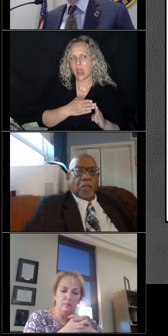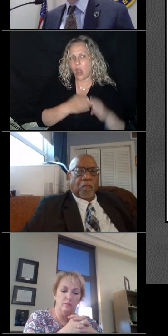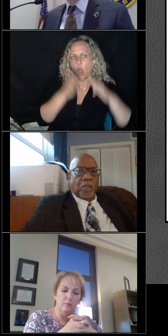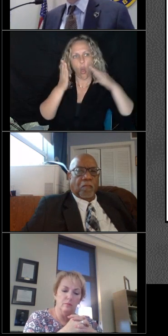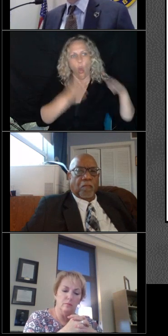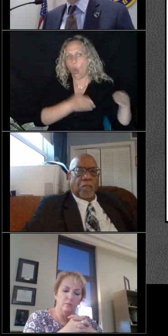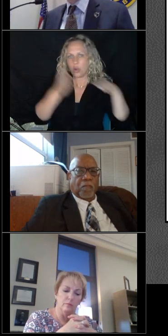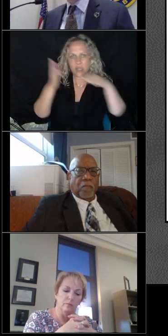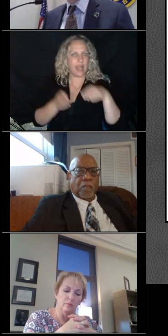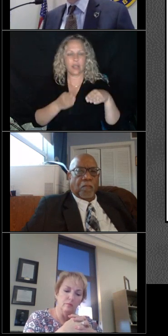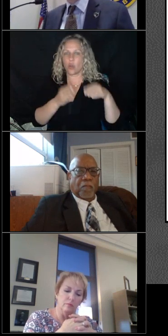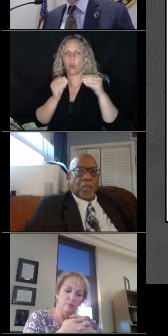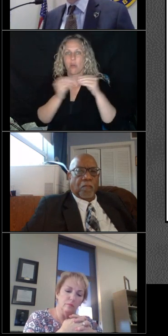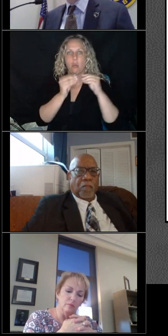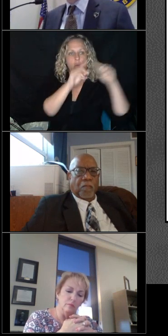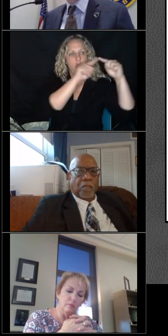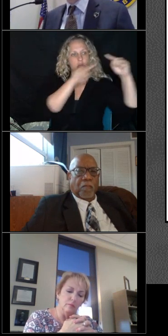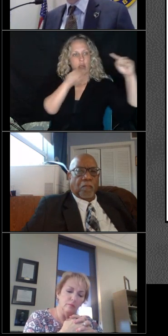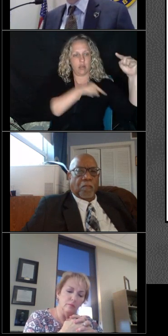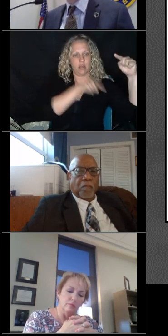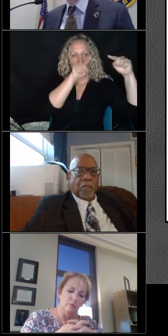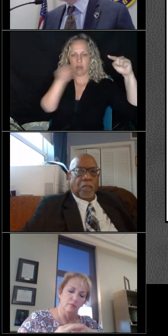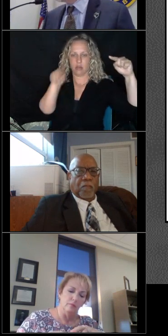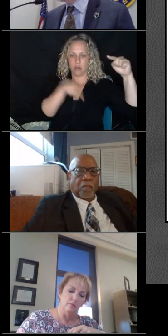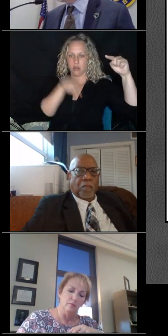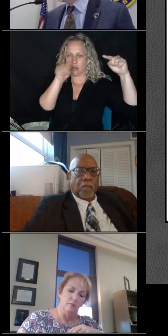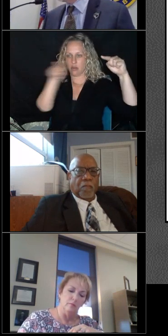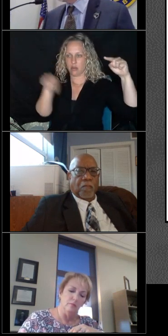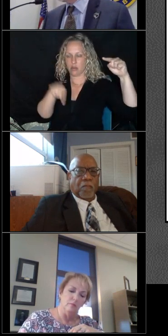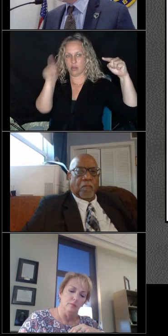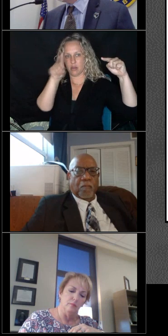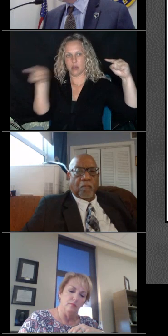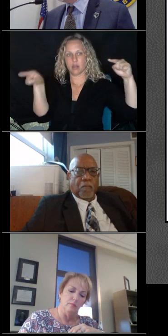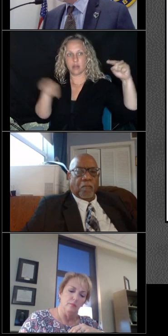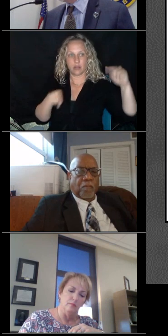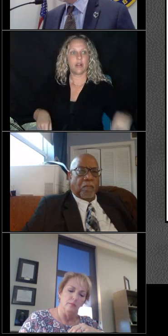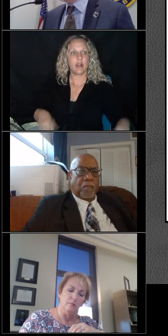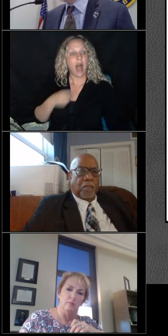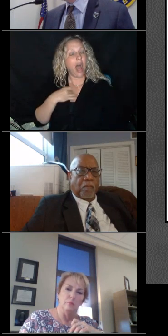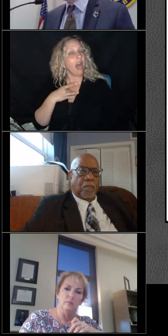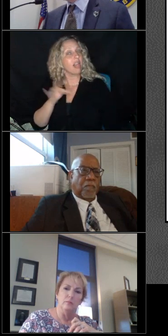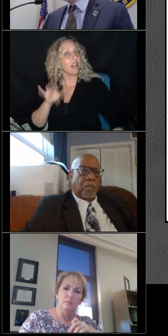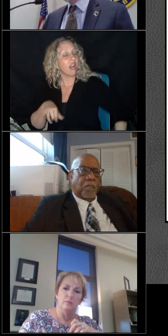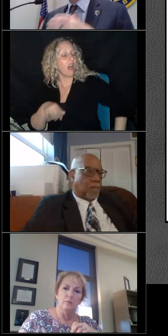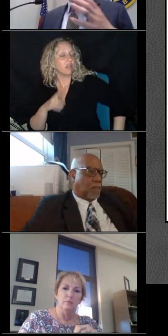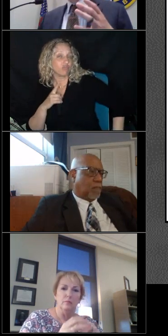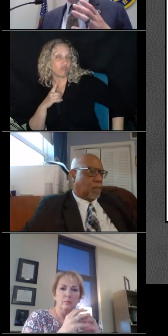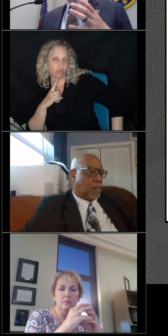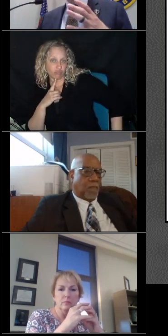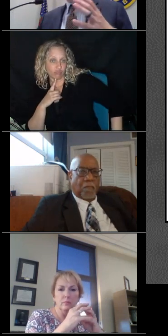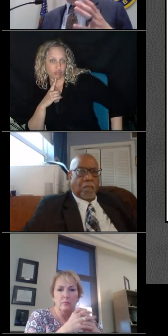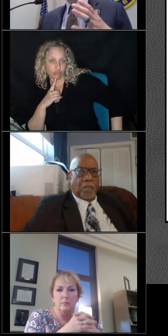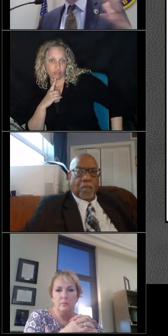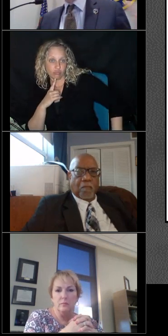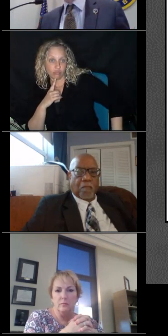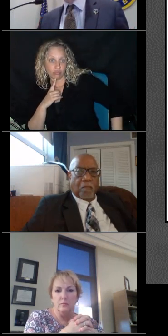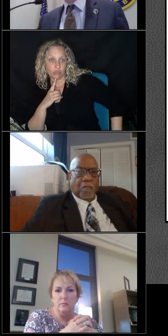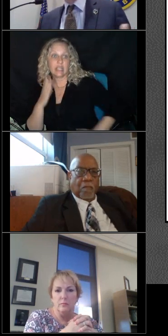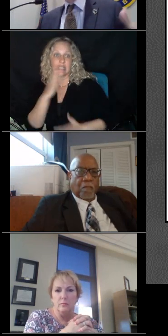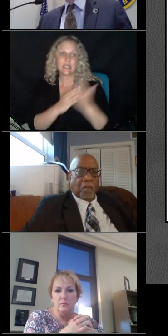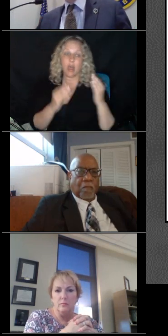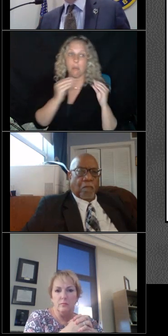continues with the triangles. That headed east. Yeah. I like that. And so there's going to be some colors with more,